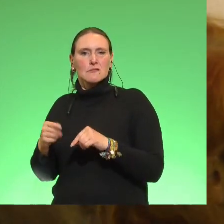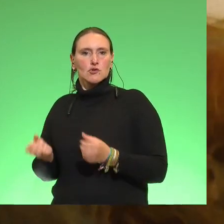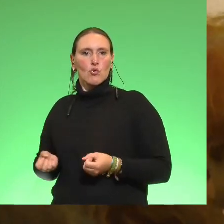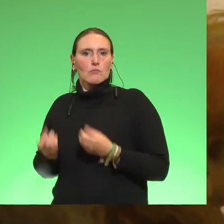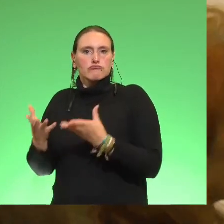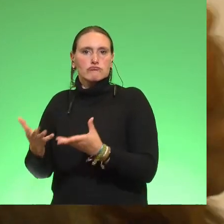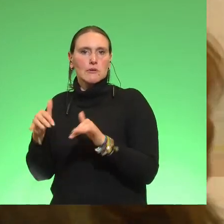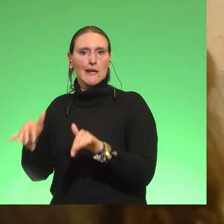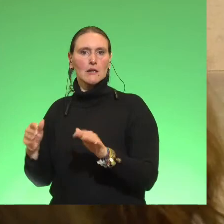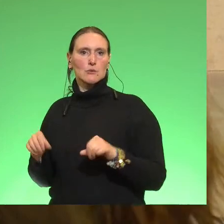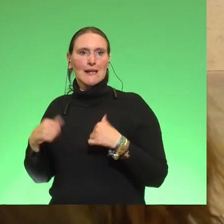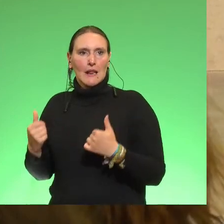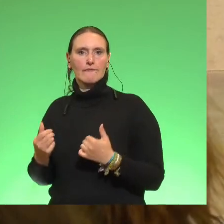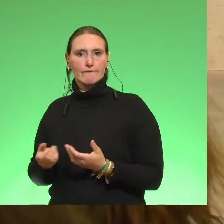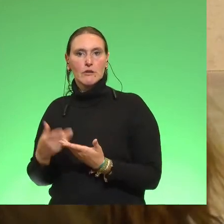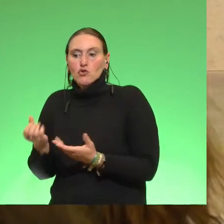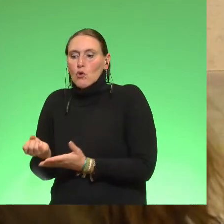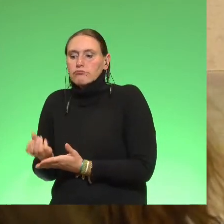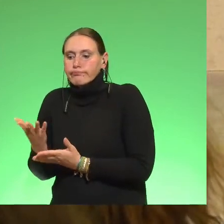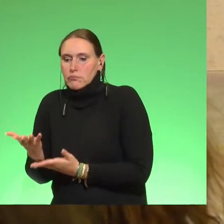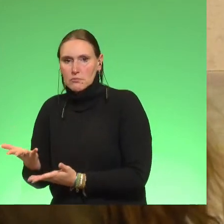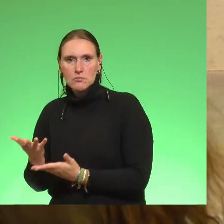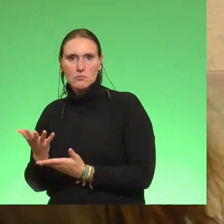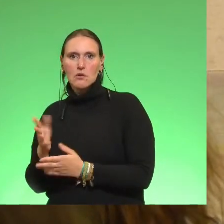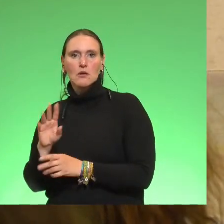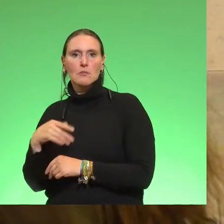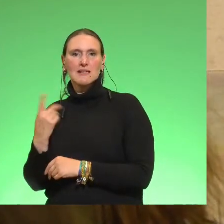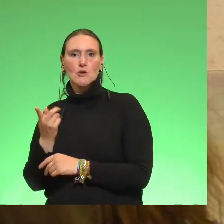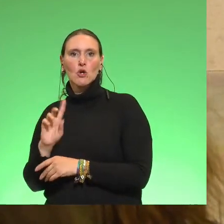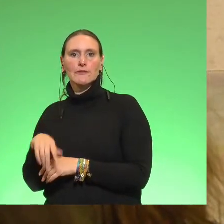like, I don't know, but it's also good.